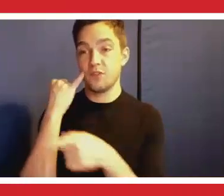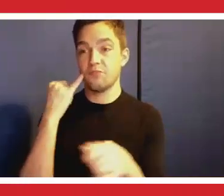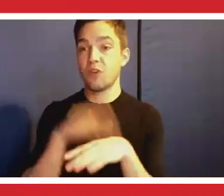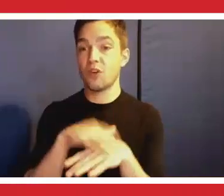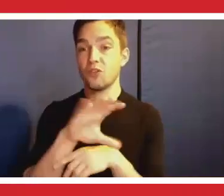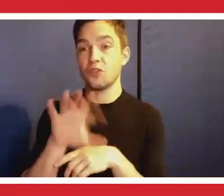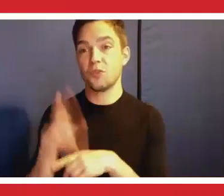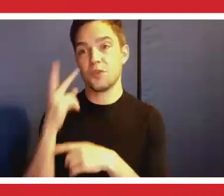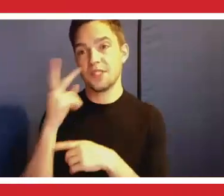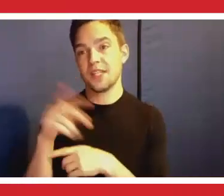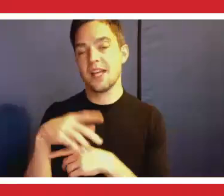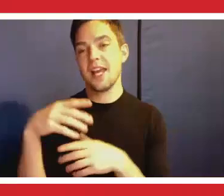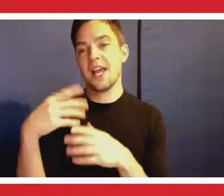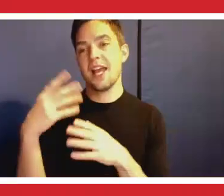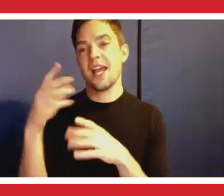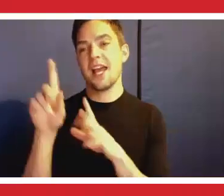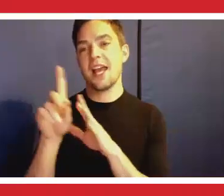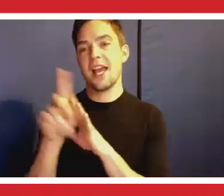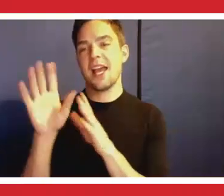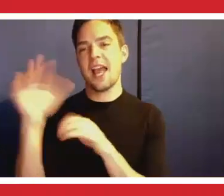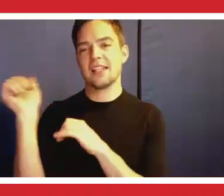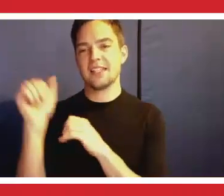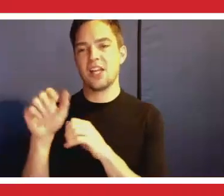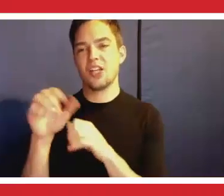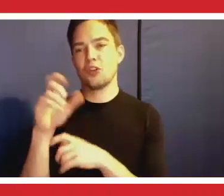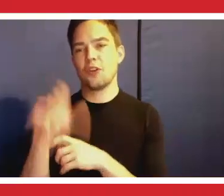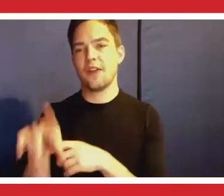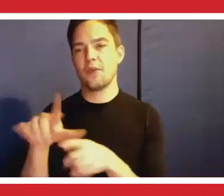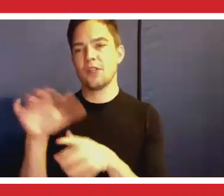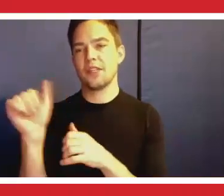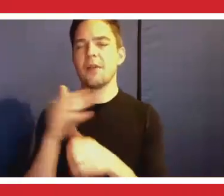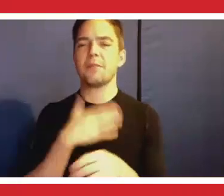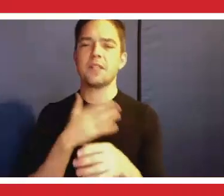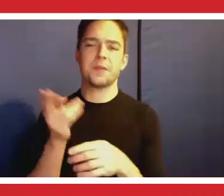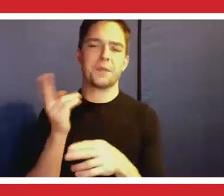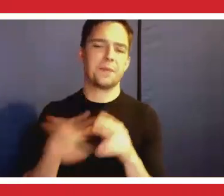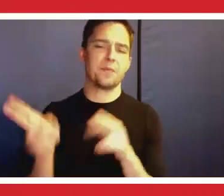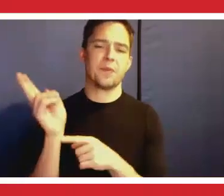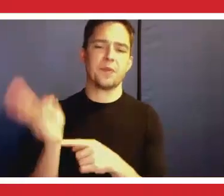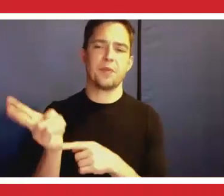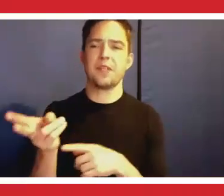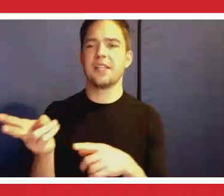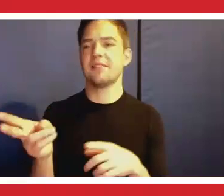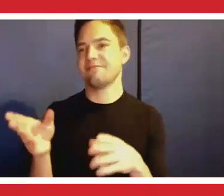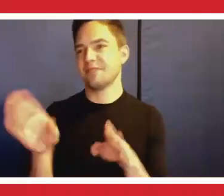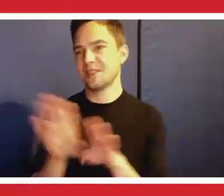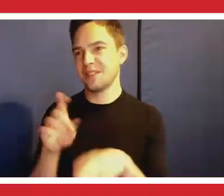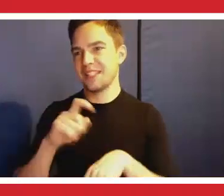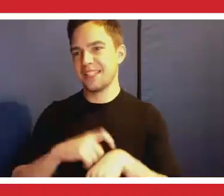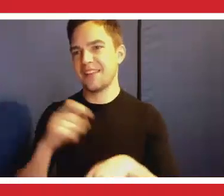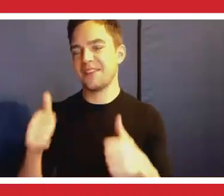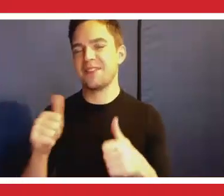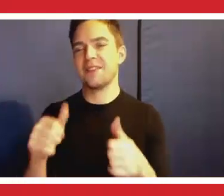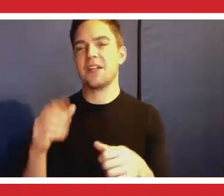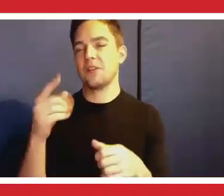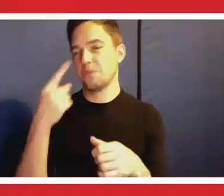exit survey pop up when you leave the meeting. Please do just spare a couple of minutes. We're closing on time. We'd really love you to fill that in